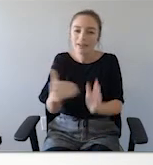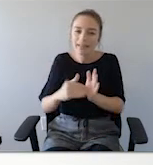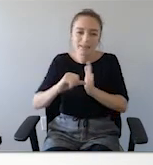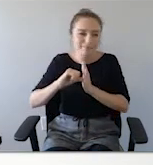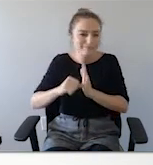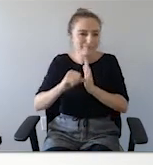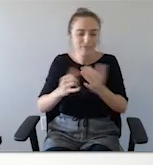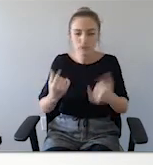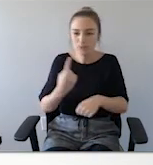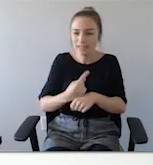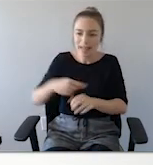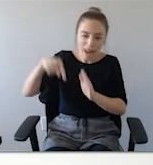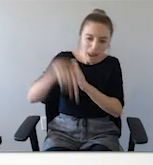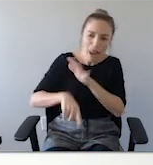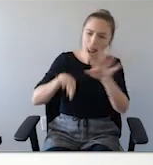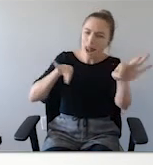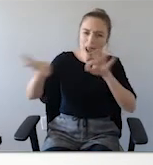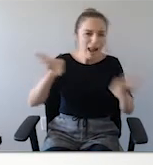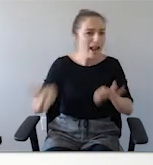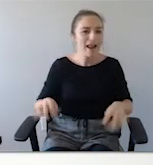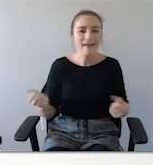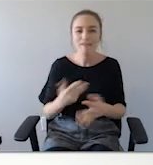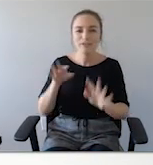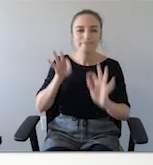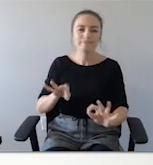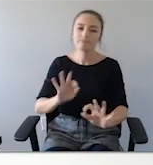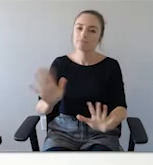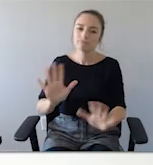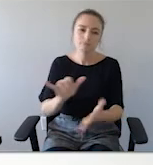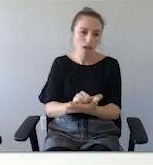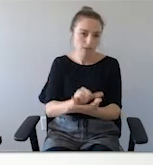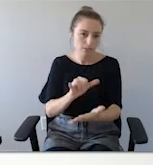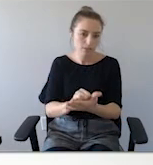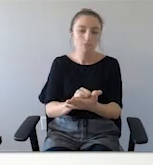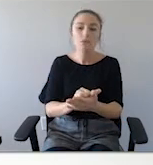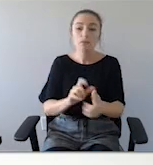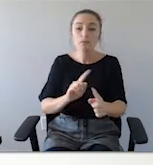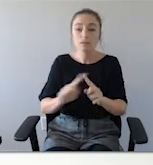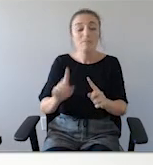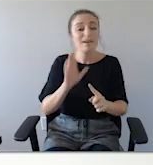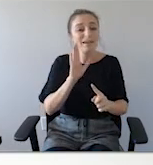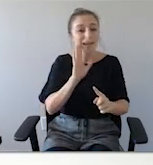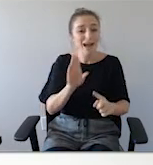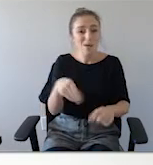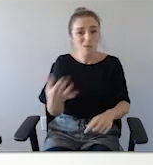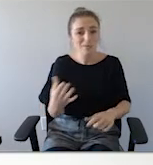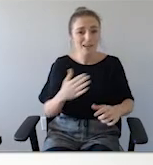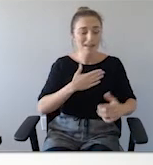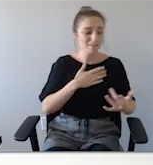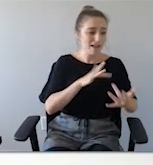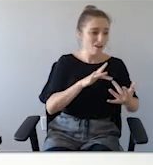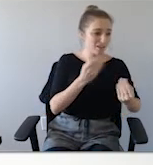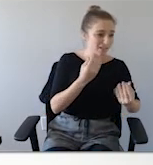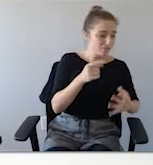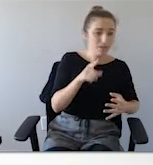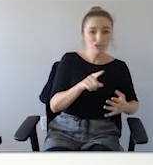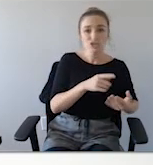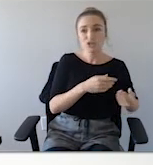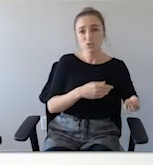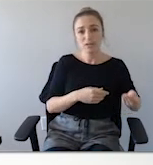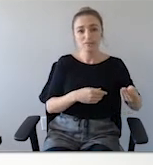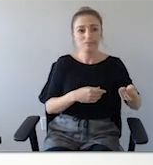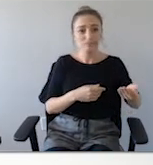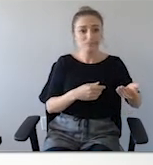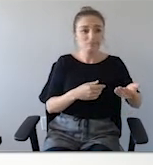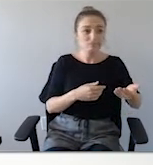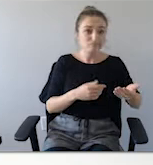come see me afterwards, and I have my contact information so we can talk, because unfortunately I'm gonna have to move fairly quickly through this. But